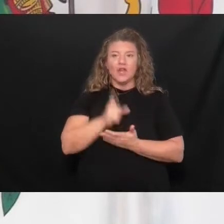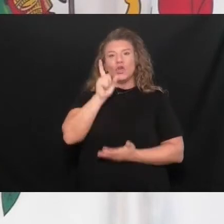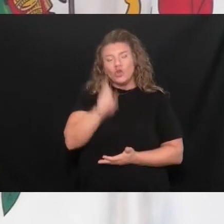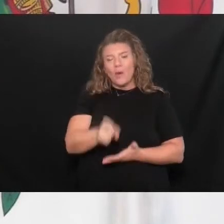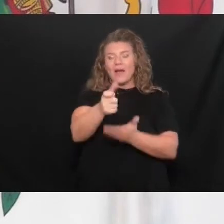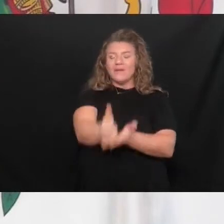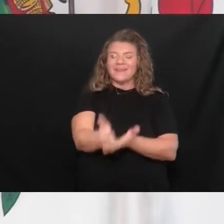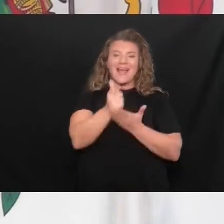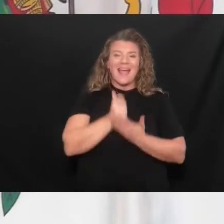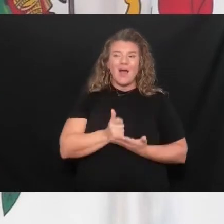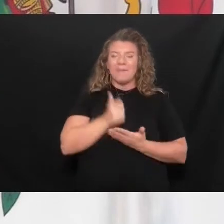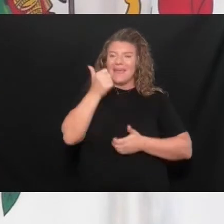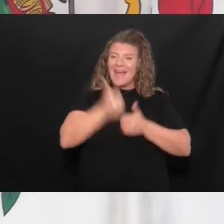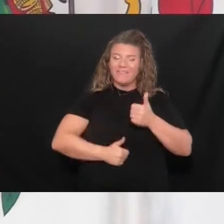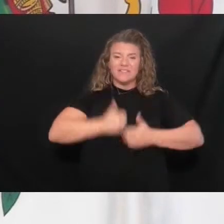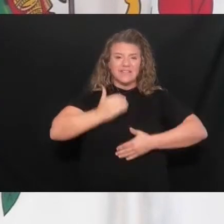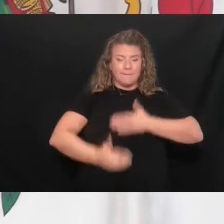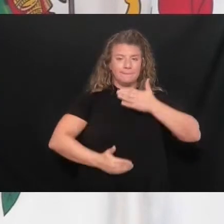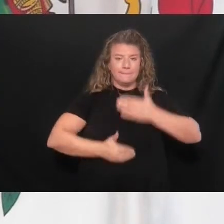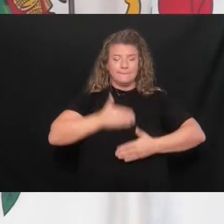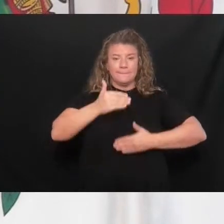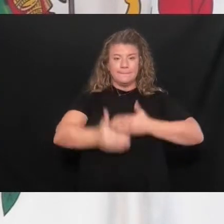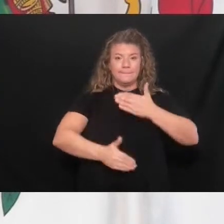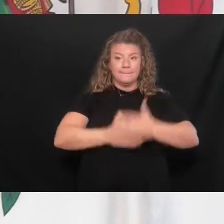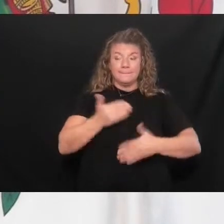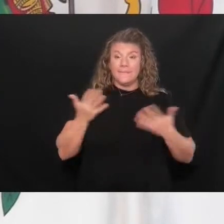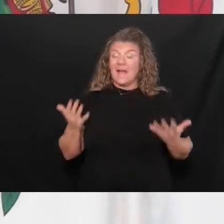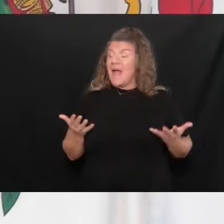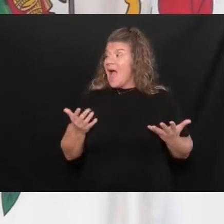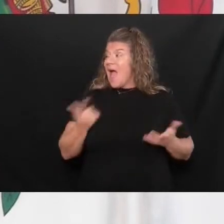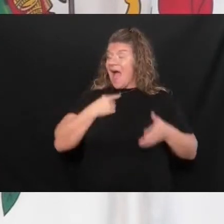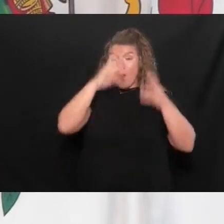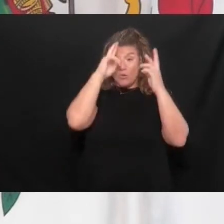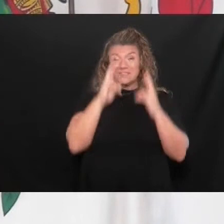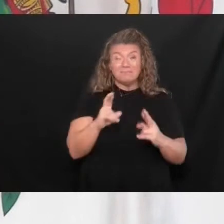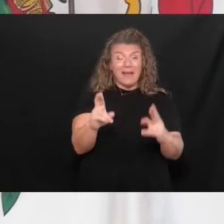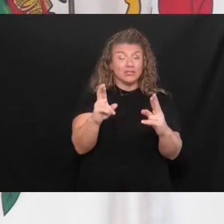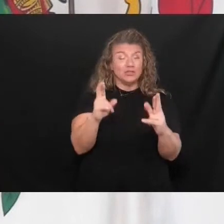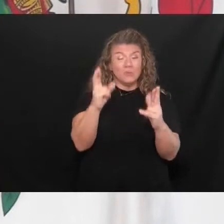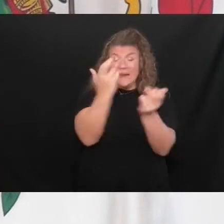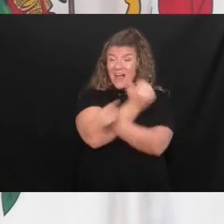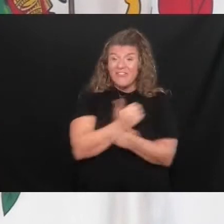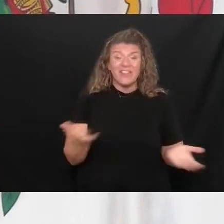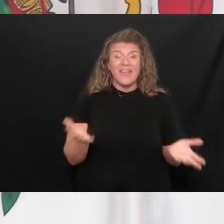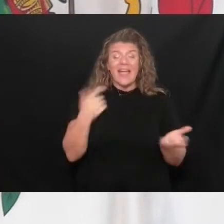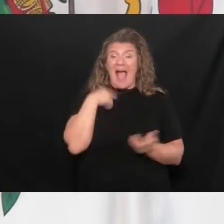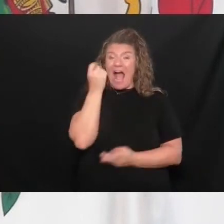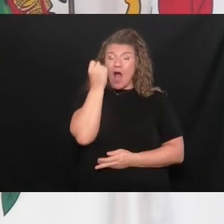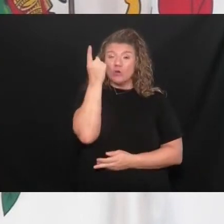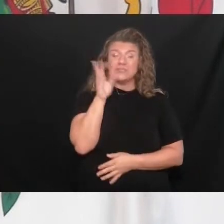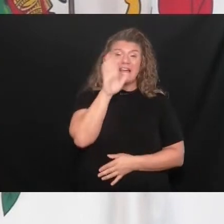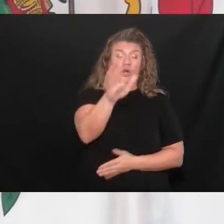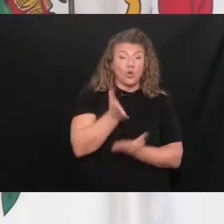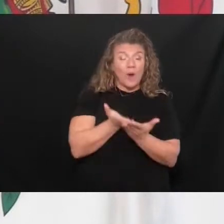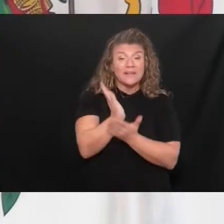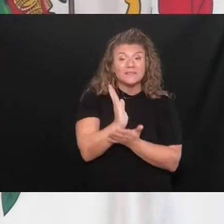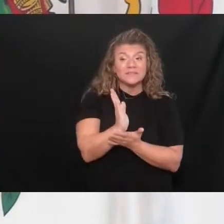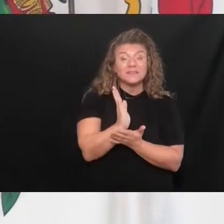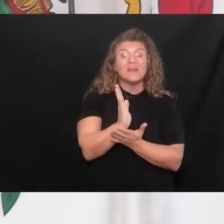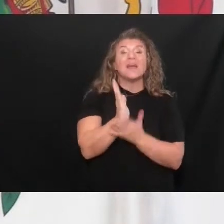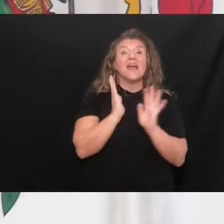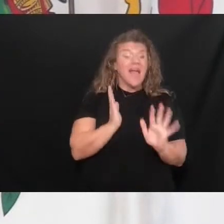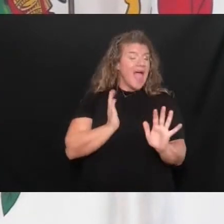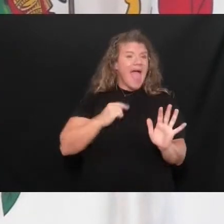me every step of the way. I respect you in every way. I understand your rights, and I